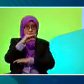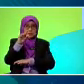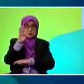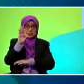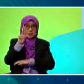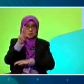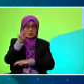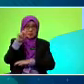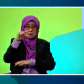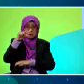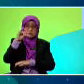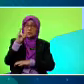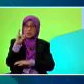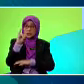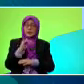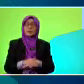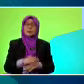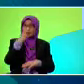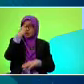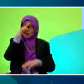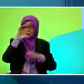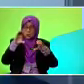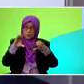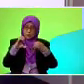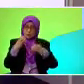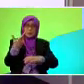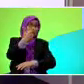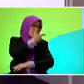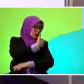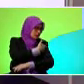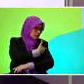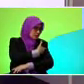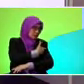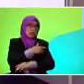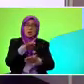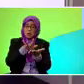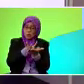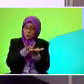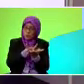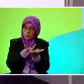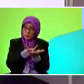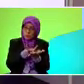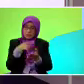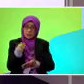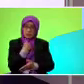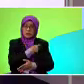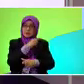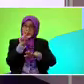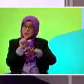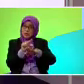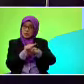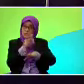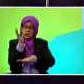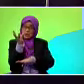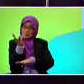in medicine, to produce medicine such as vaccine and also antibiotic, we also use microorganisms. So